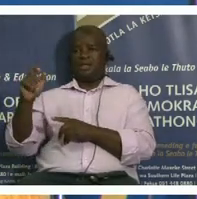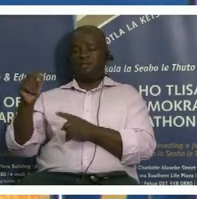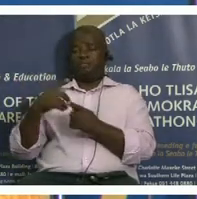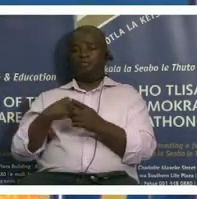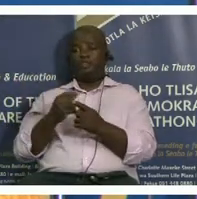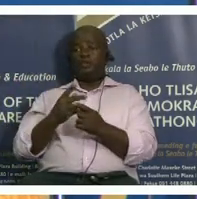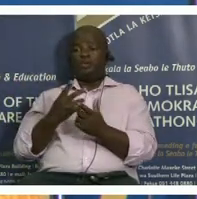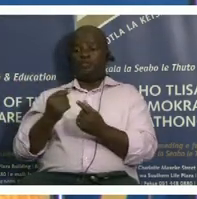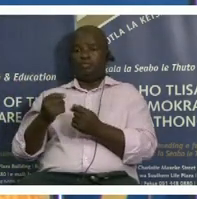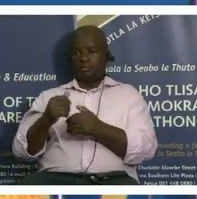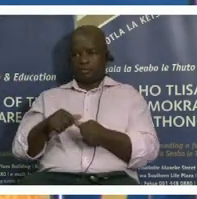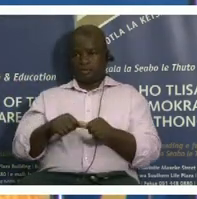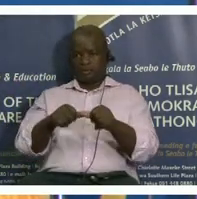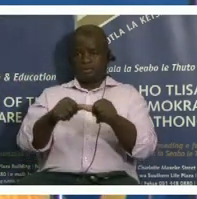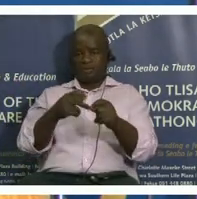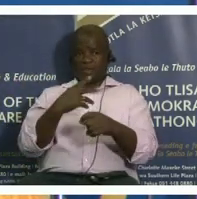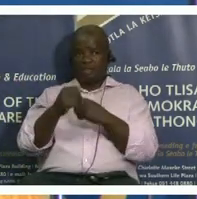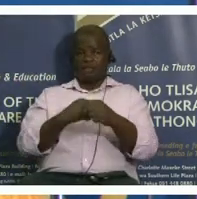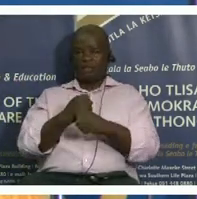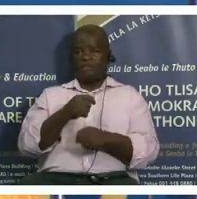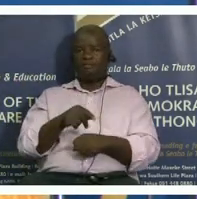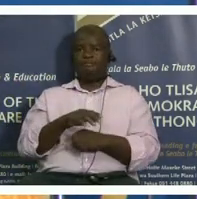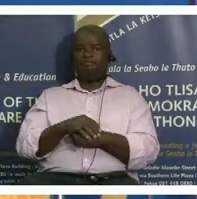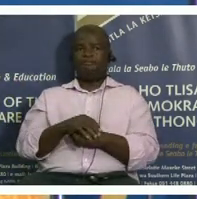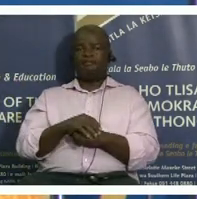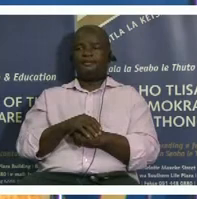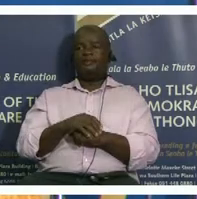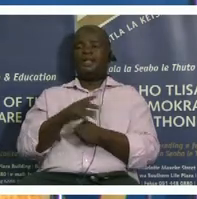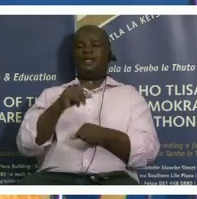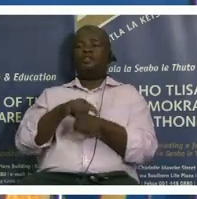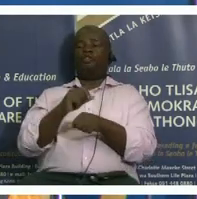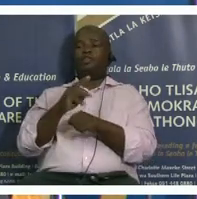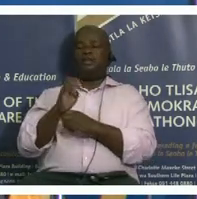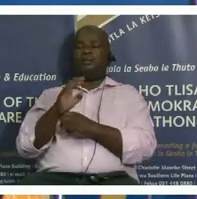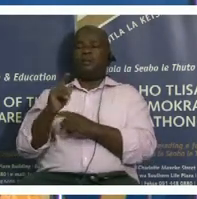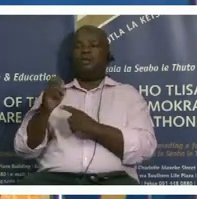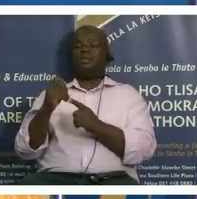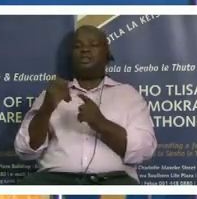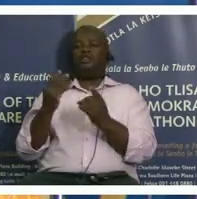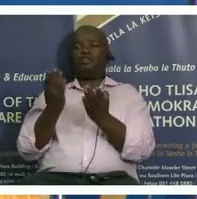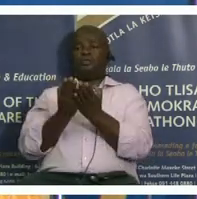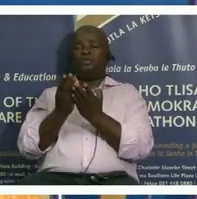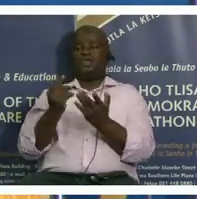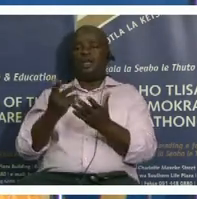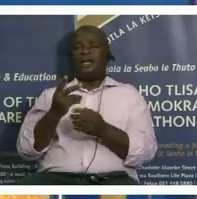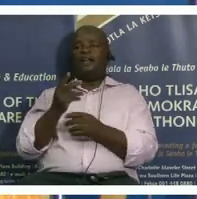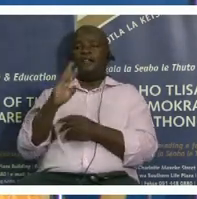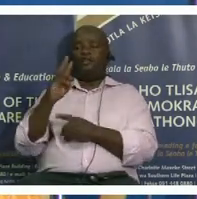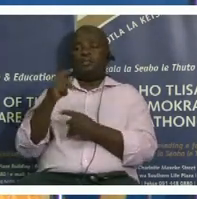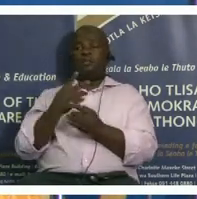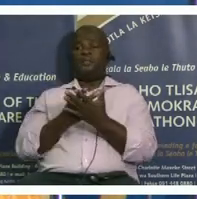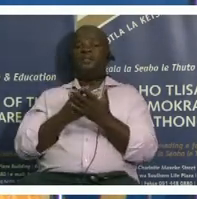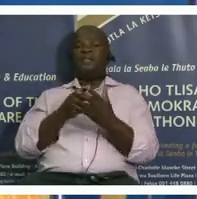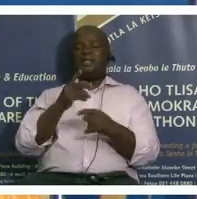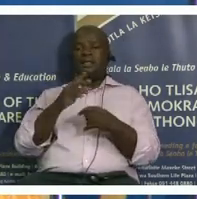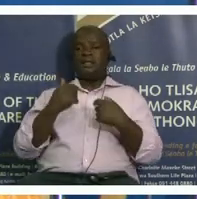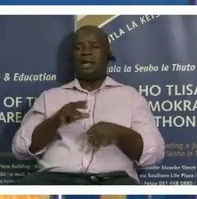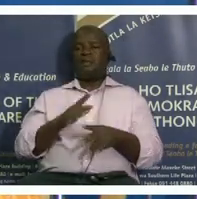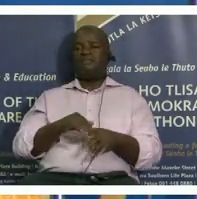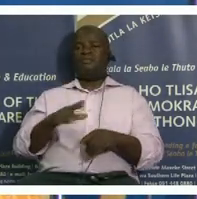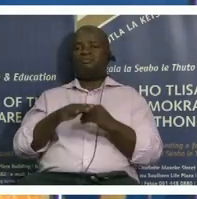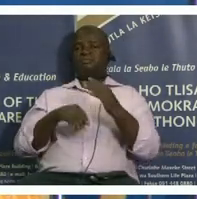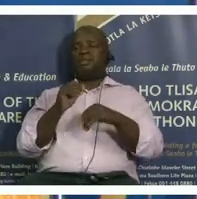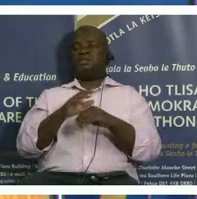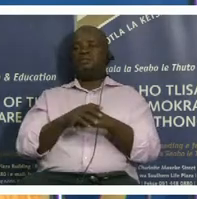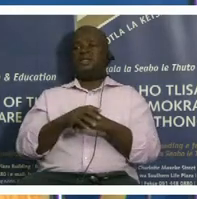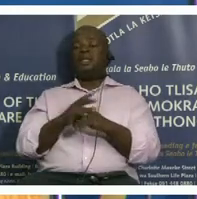commence this year. Dr. Block Secondary School in Motheo will also be reconstructed. Through the Farm School